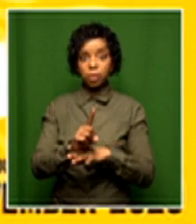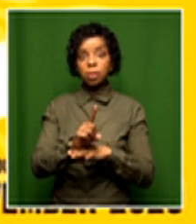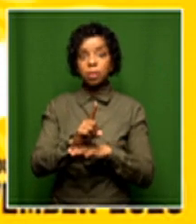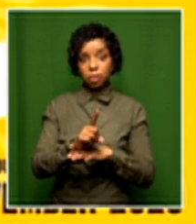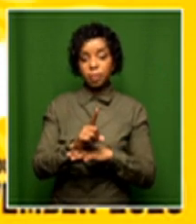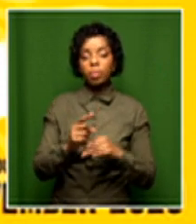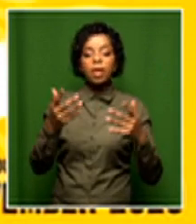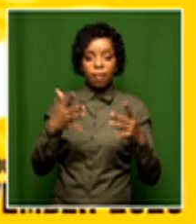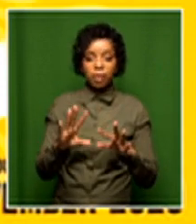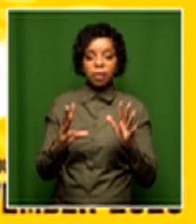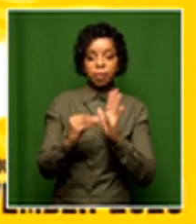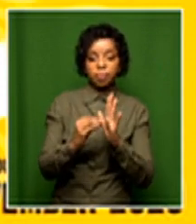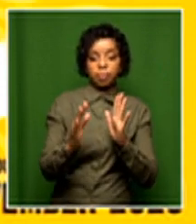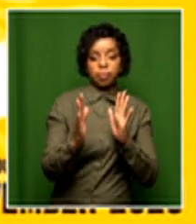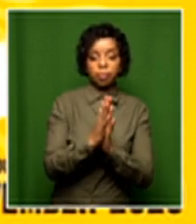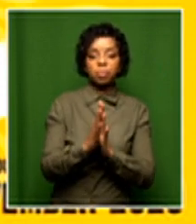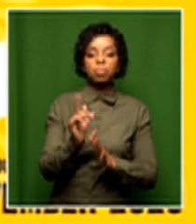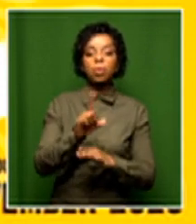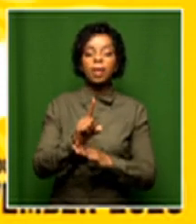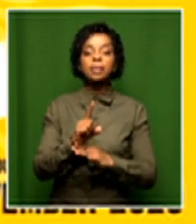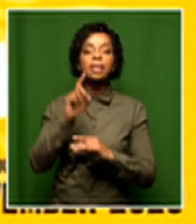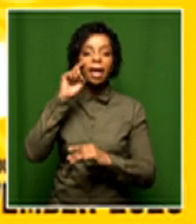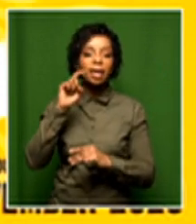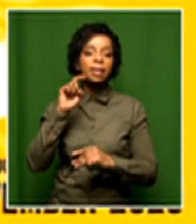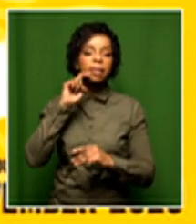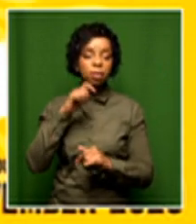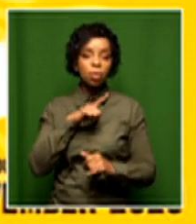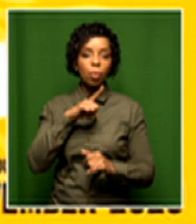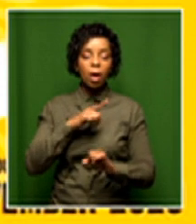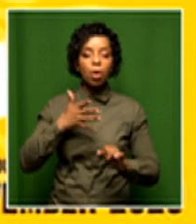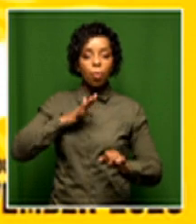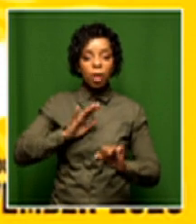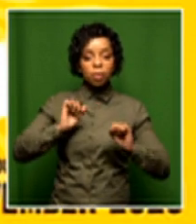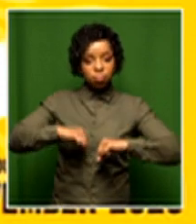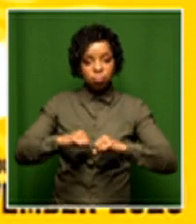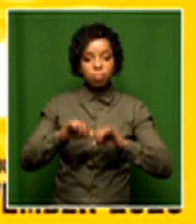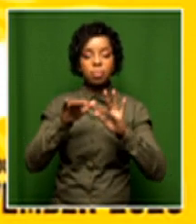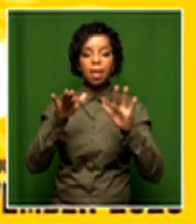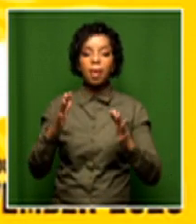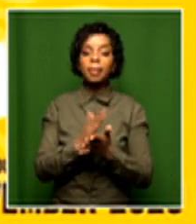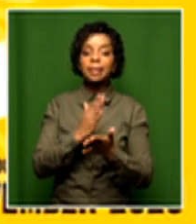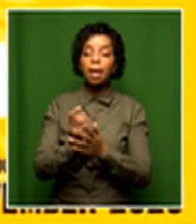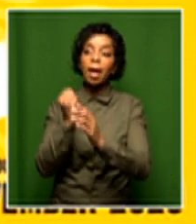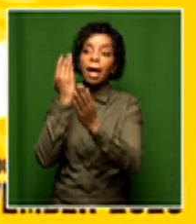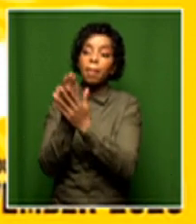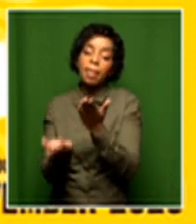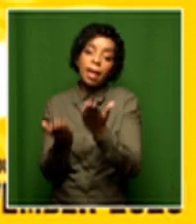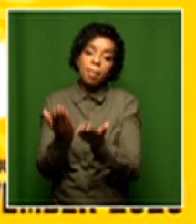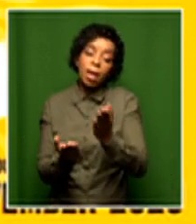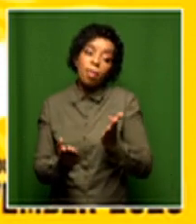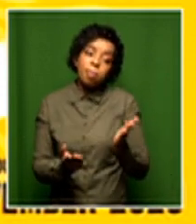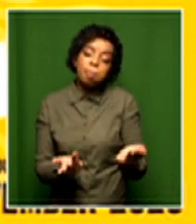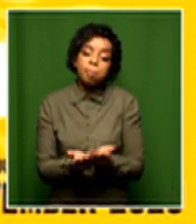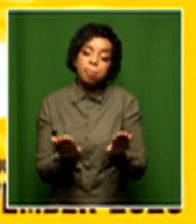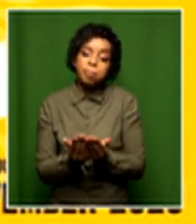to allow a more level playing field between contestants so that those who applied who are in high school can compete with